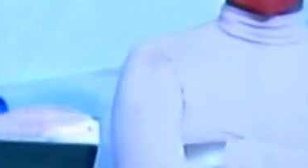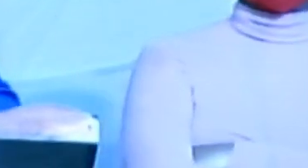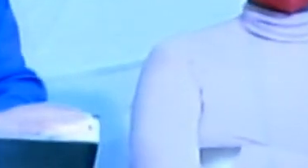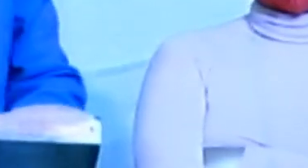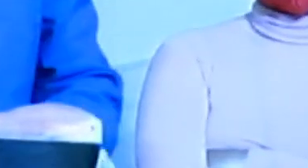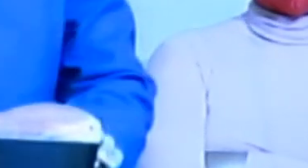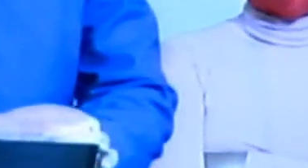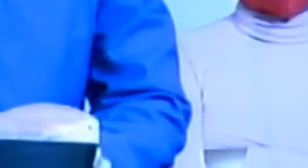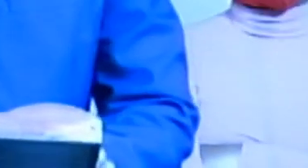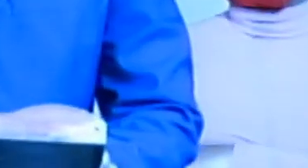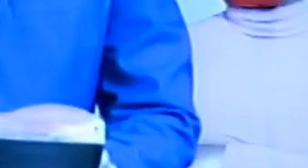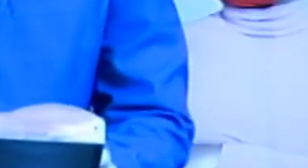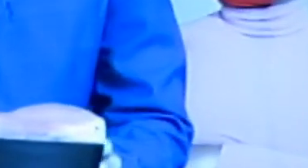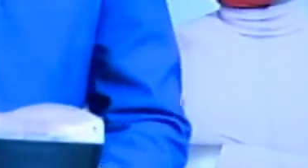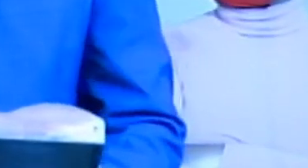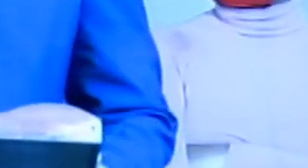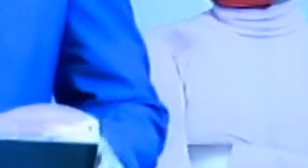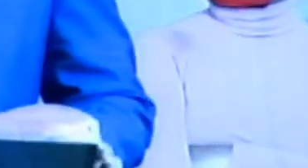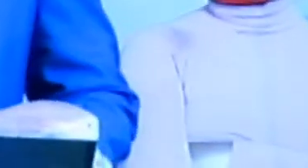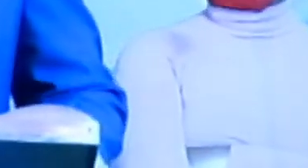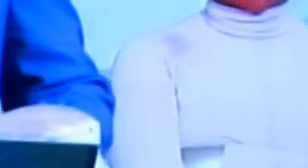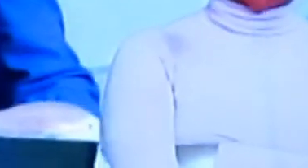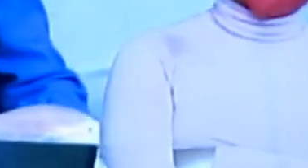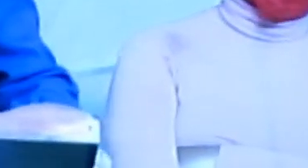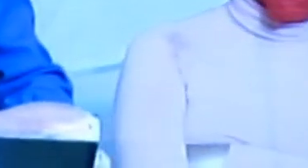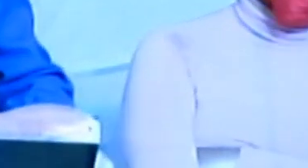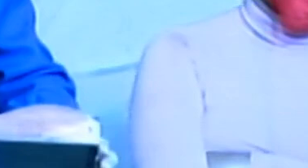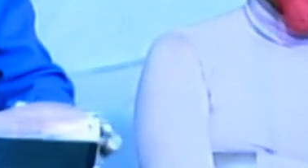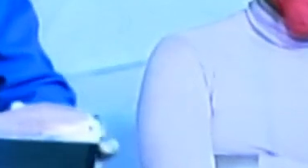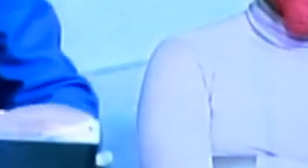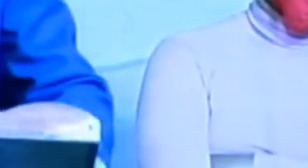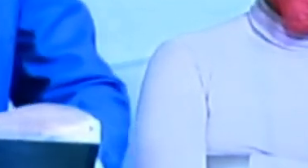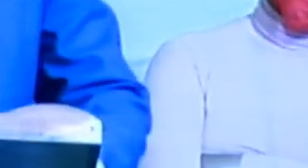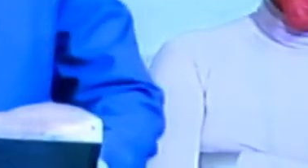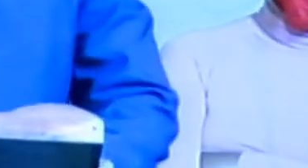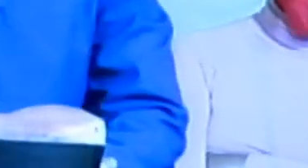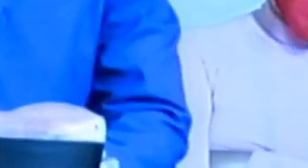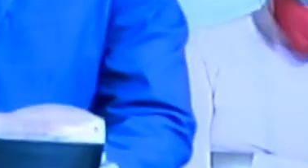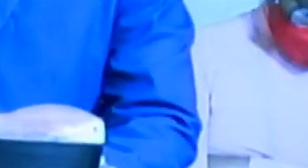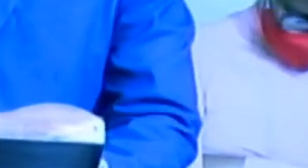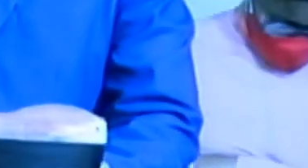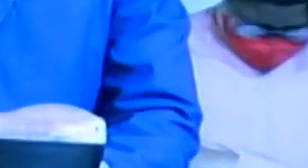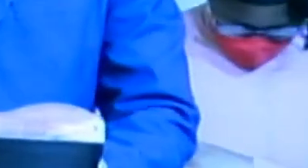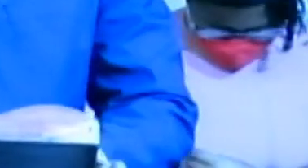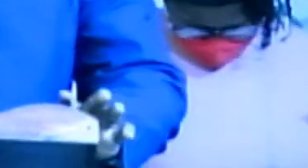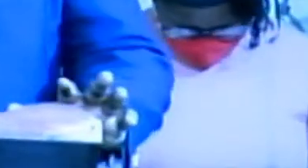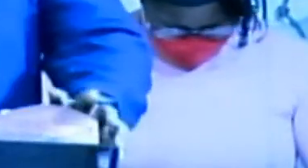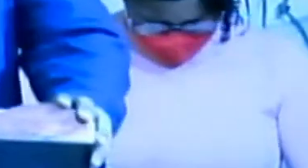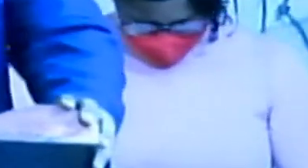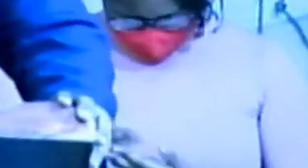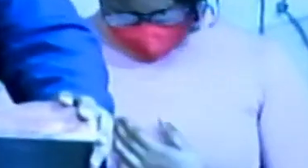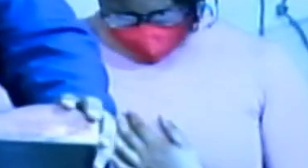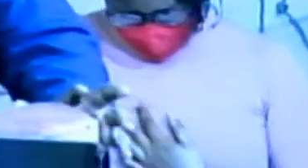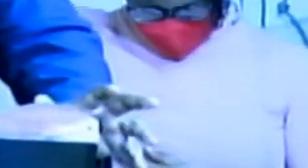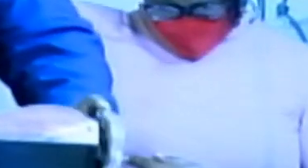away, I'm just going to pray right now. Lord